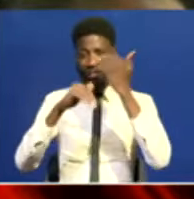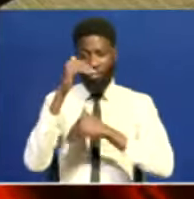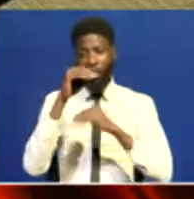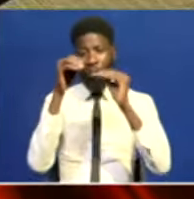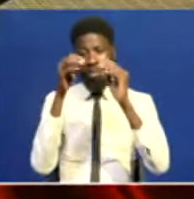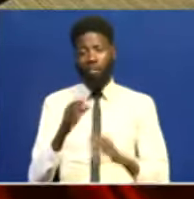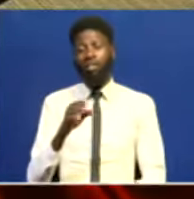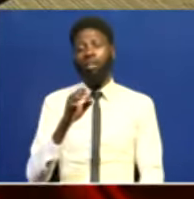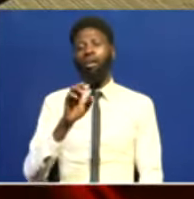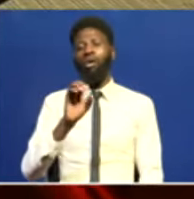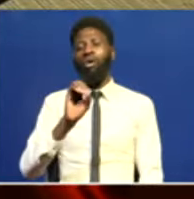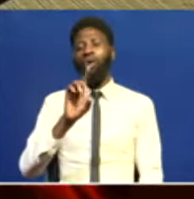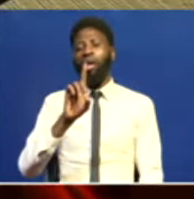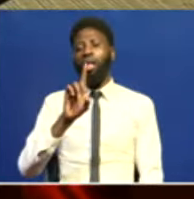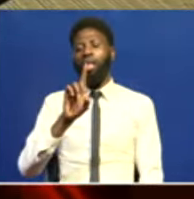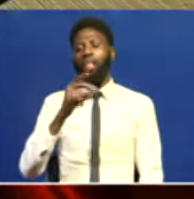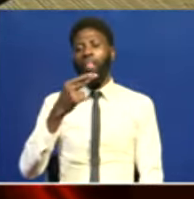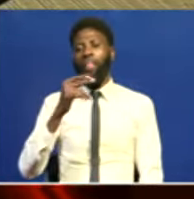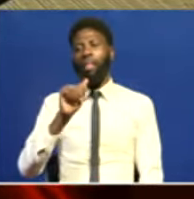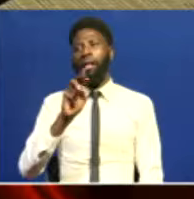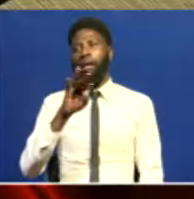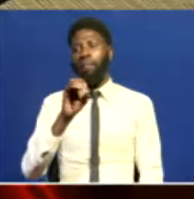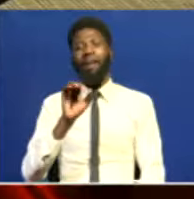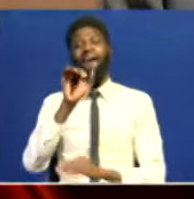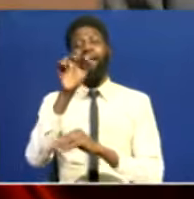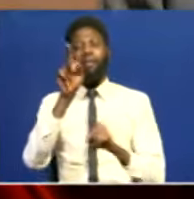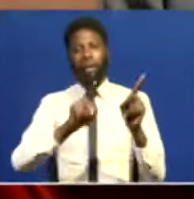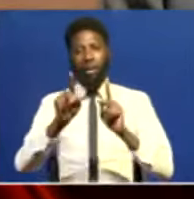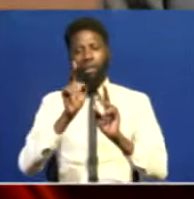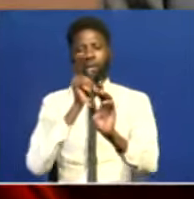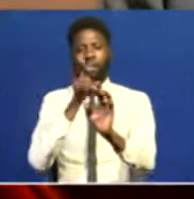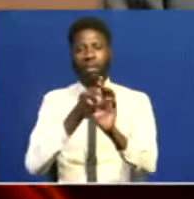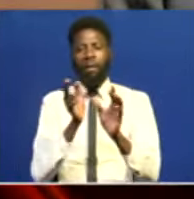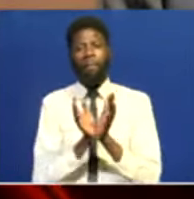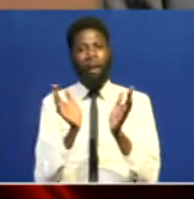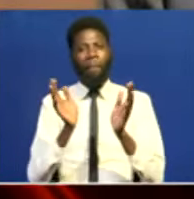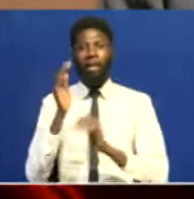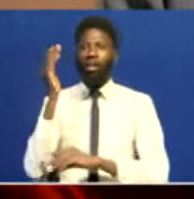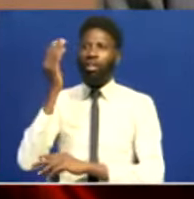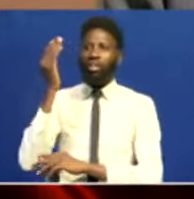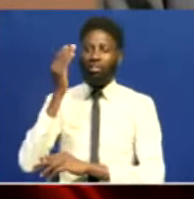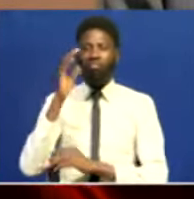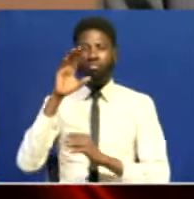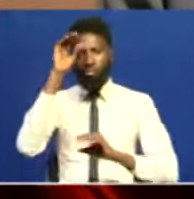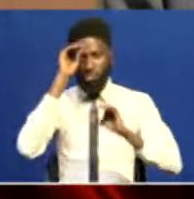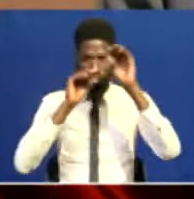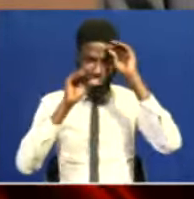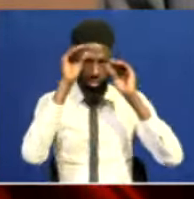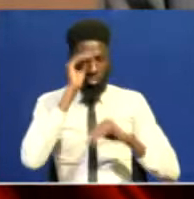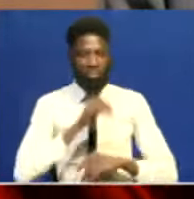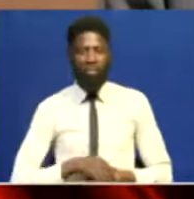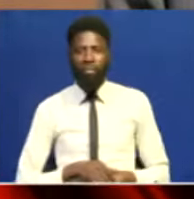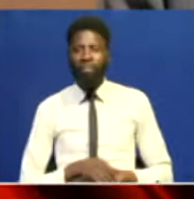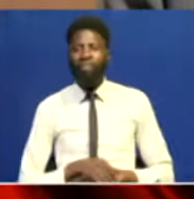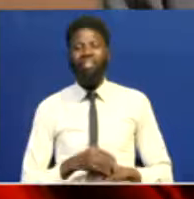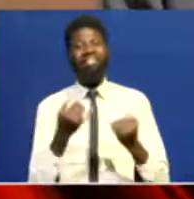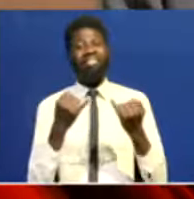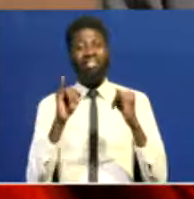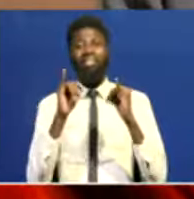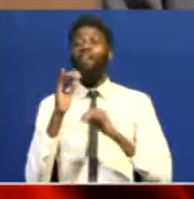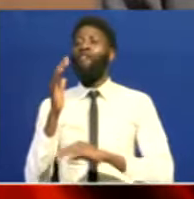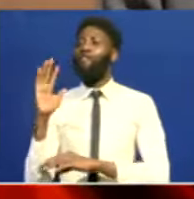to attend the public lectures and gain relevant knowledge. Try and increase the forest coverage.